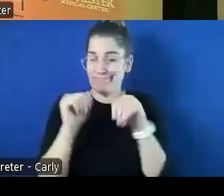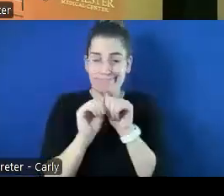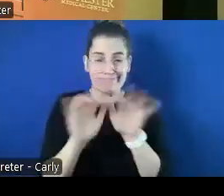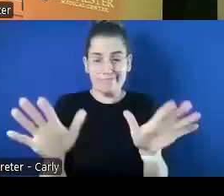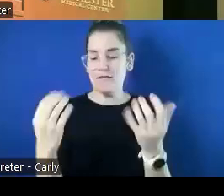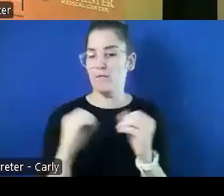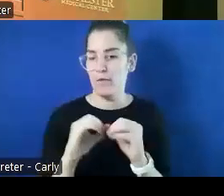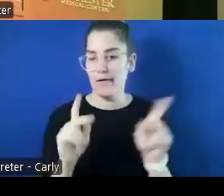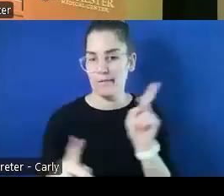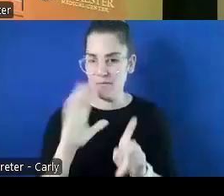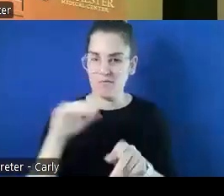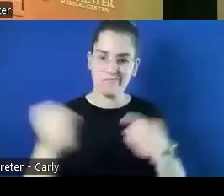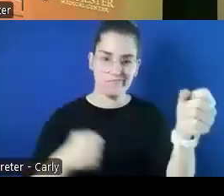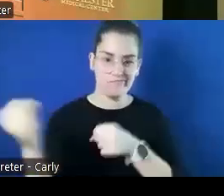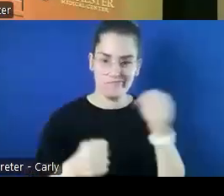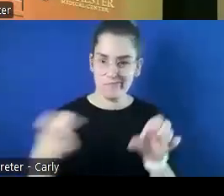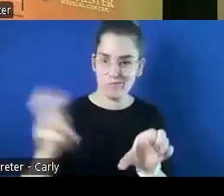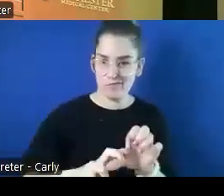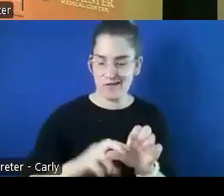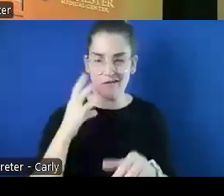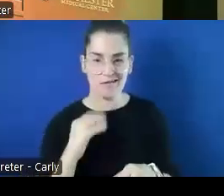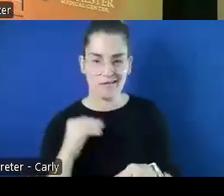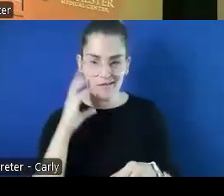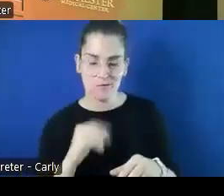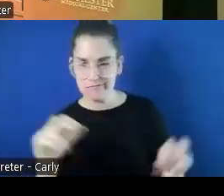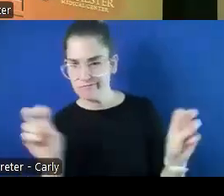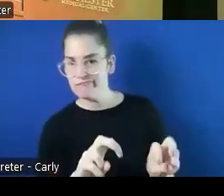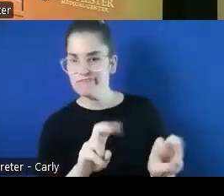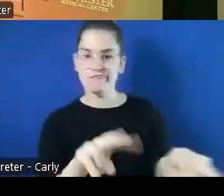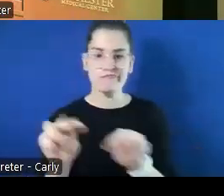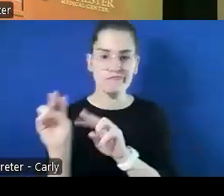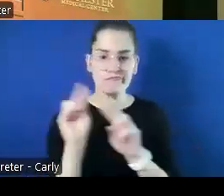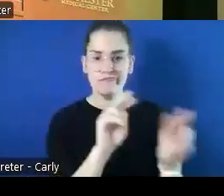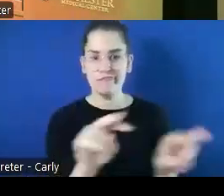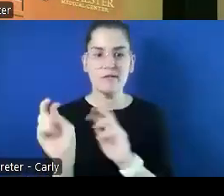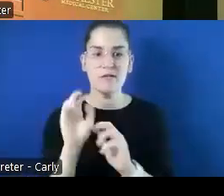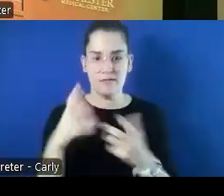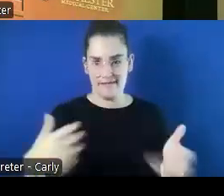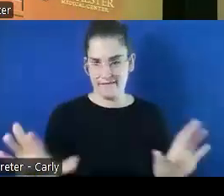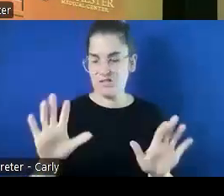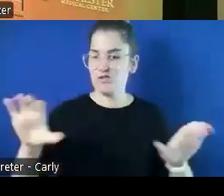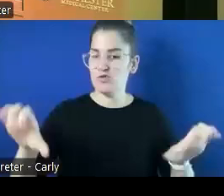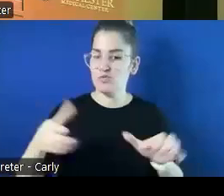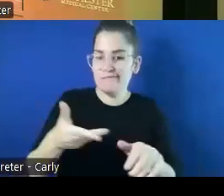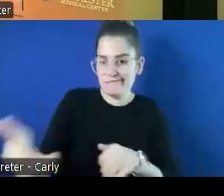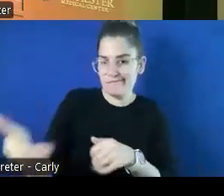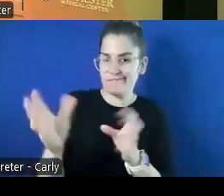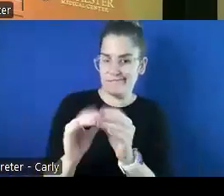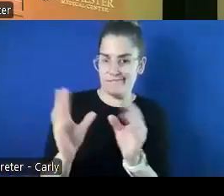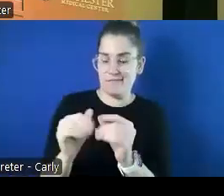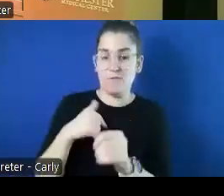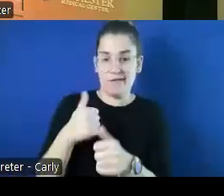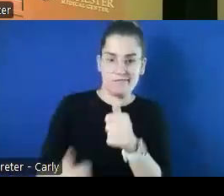to participate in this experience, and we had the introductory meeting with a senior member of the Rochester Police